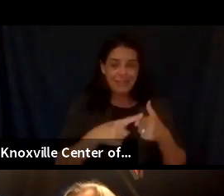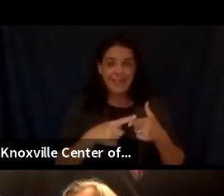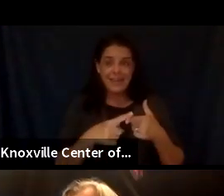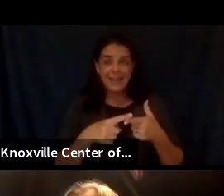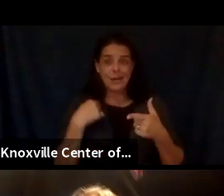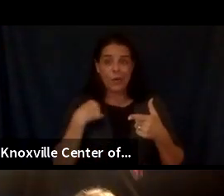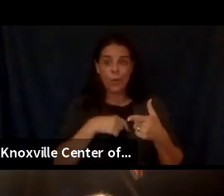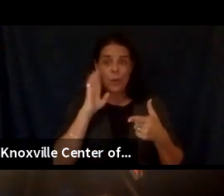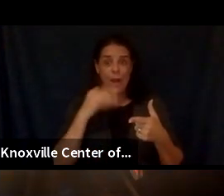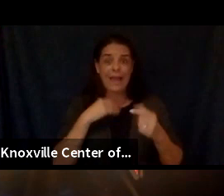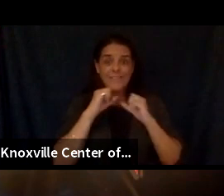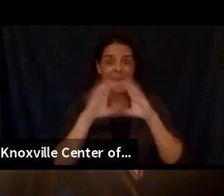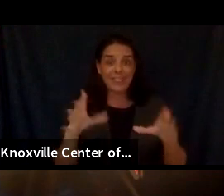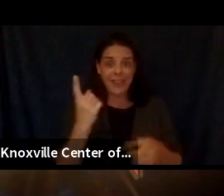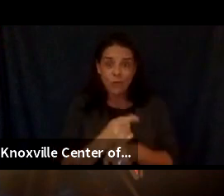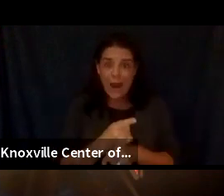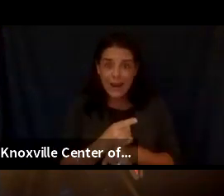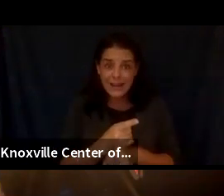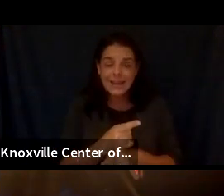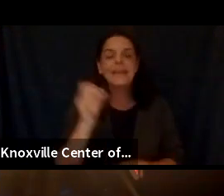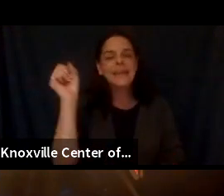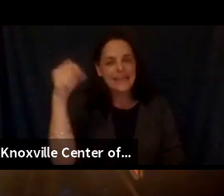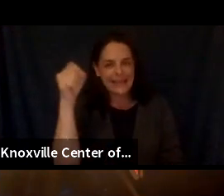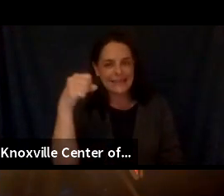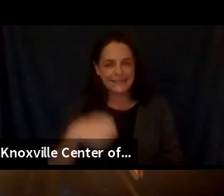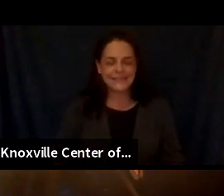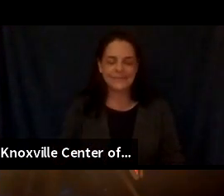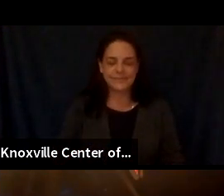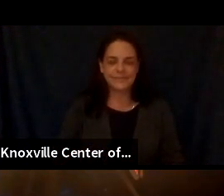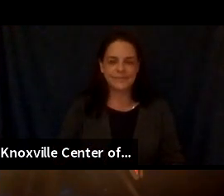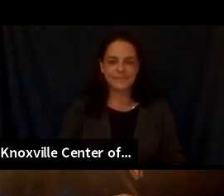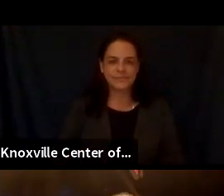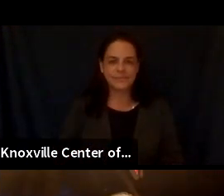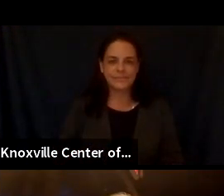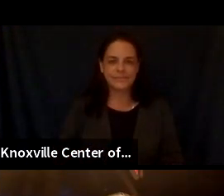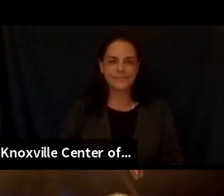up with nothing. So I just want that to be kind of clear. So